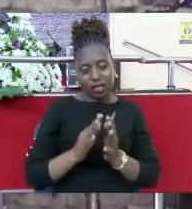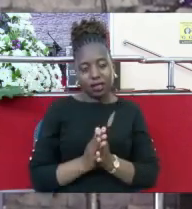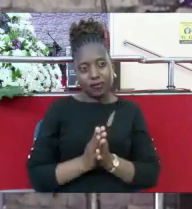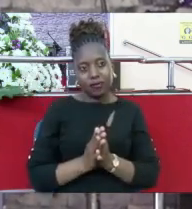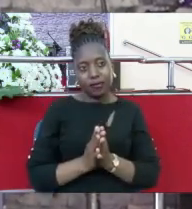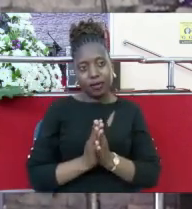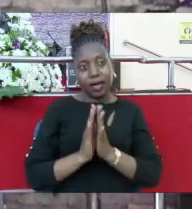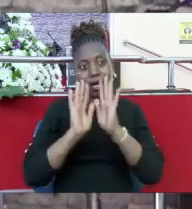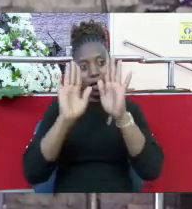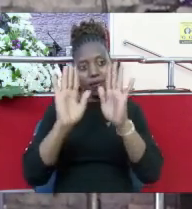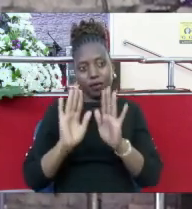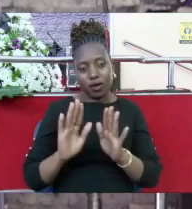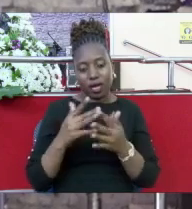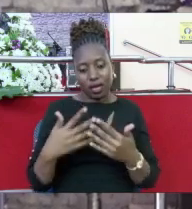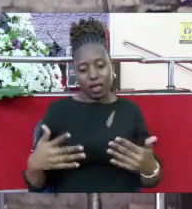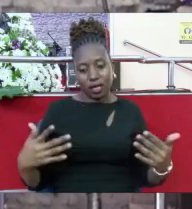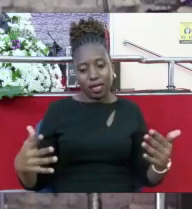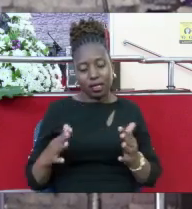Just write